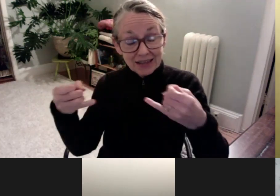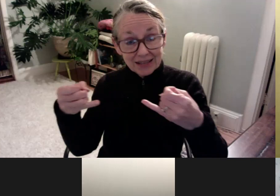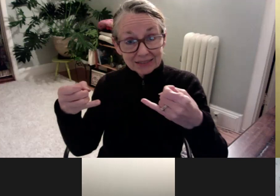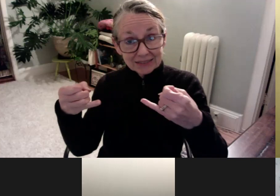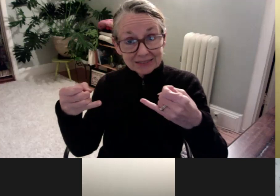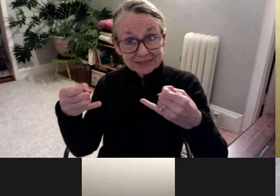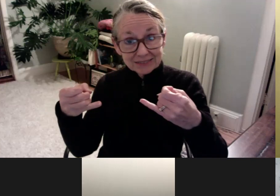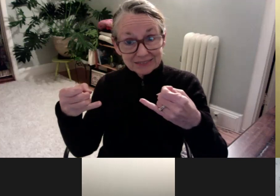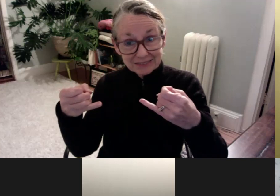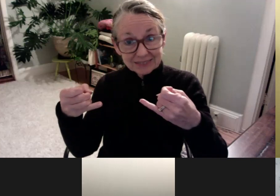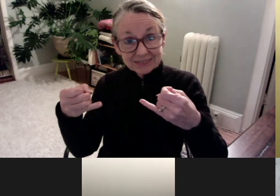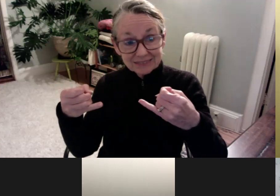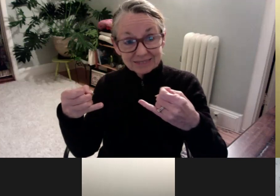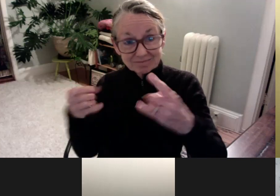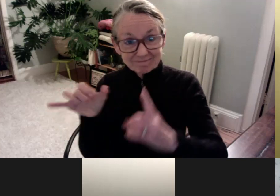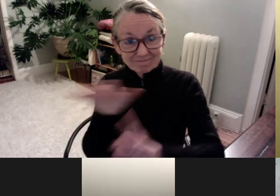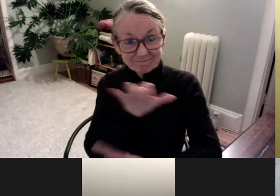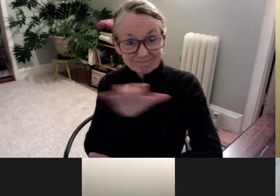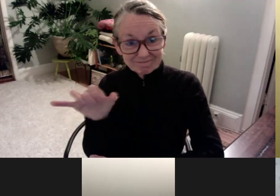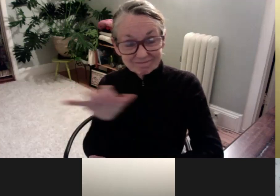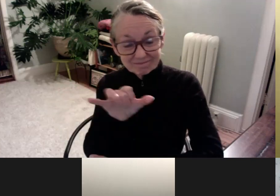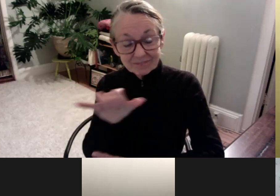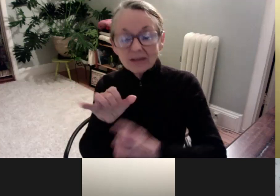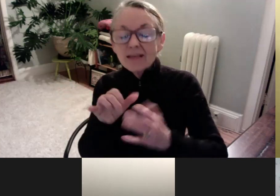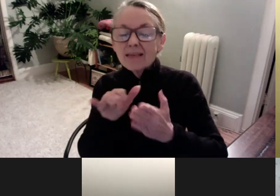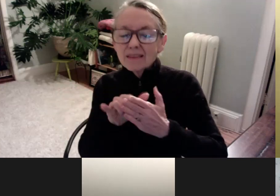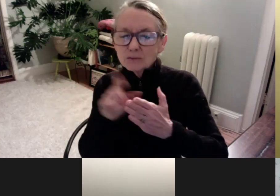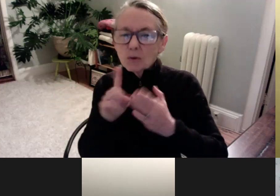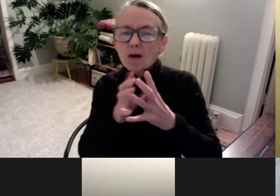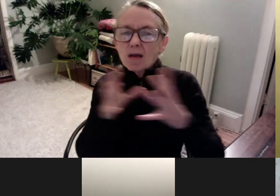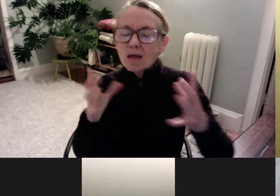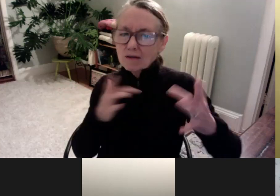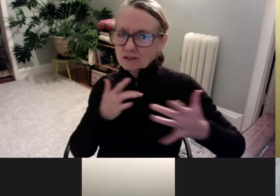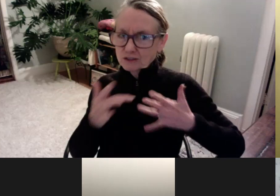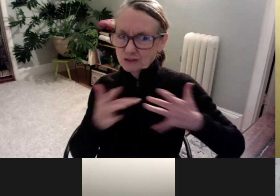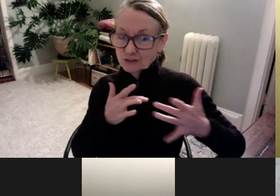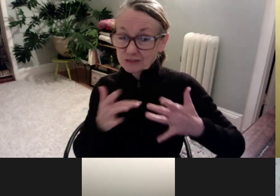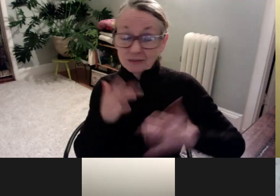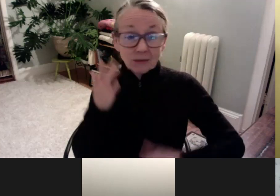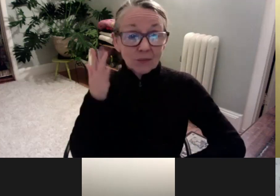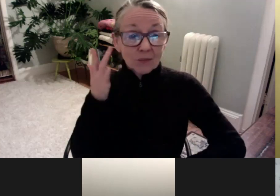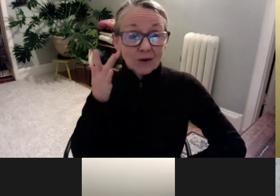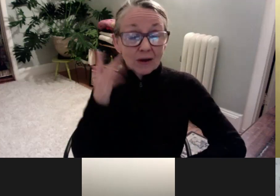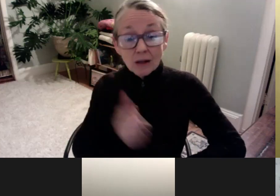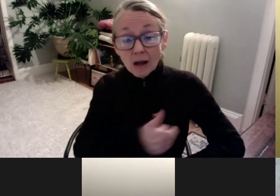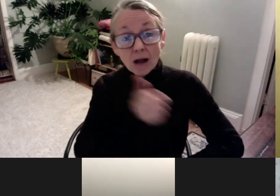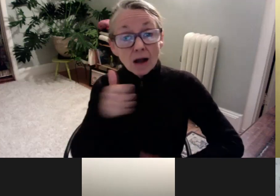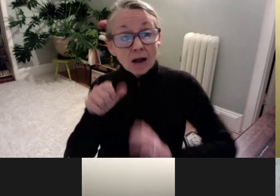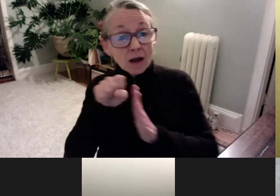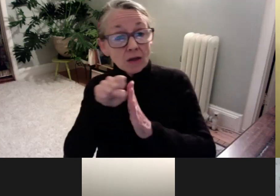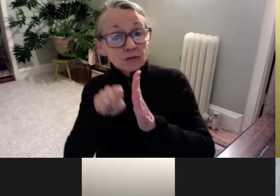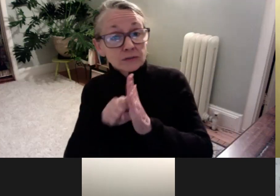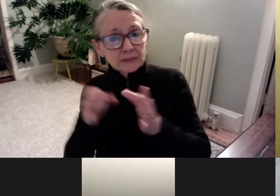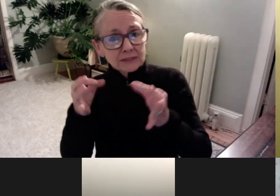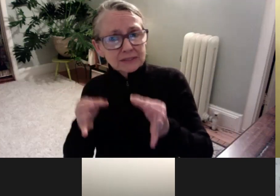So I think that's where a lot of the concerns have been, because all the states have decided